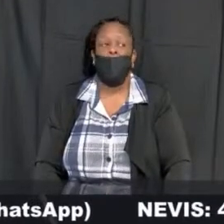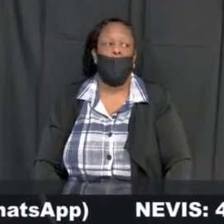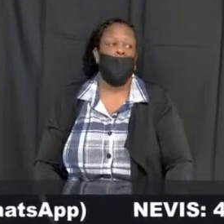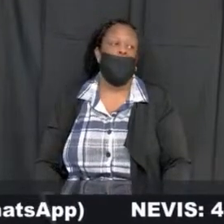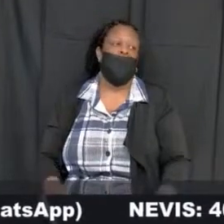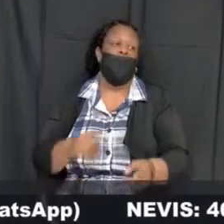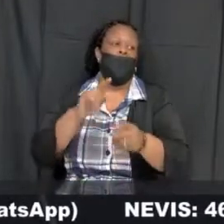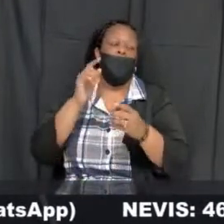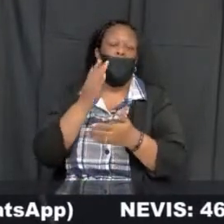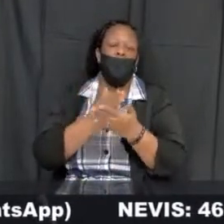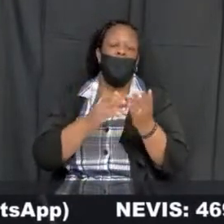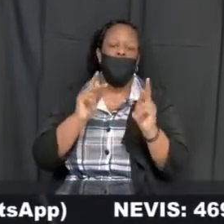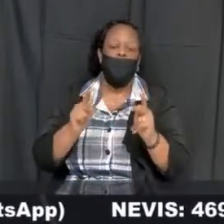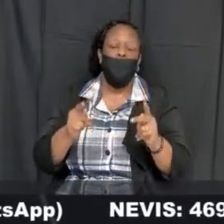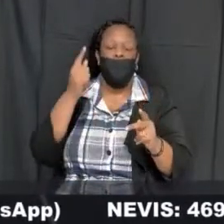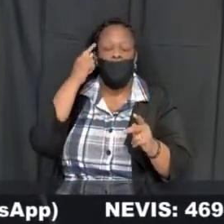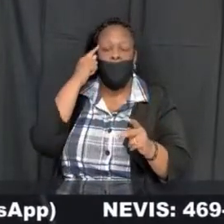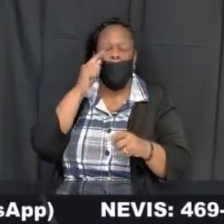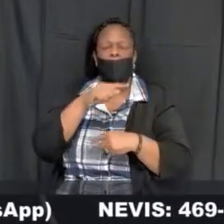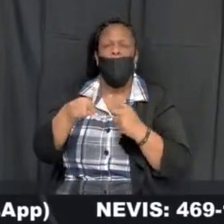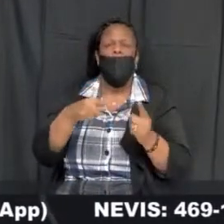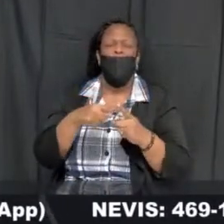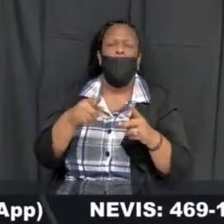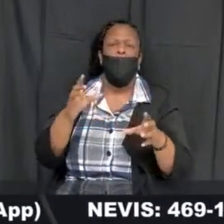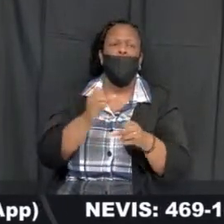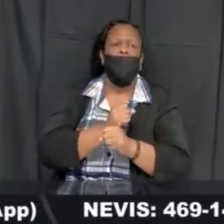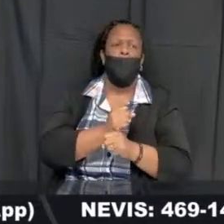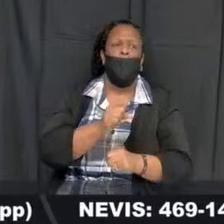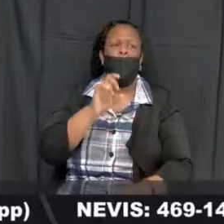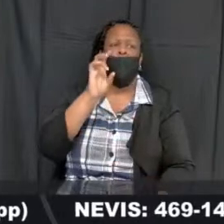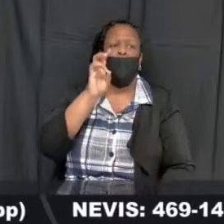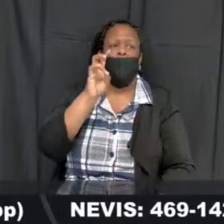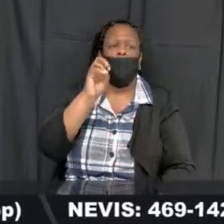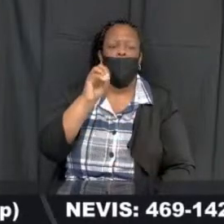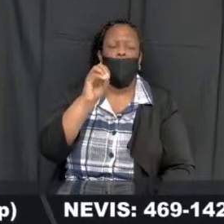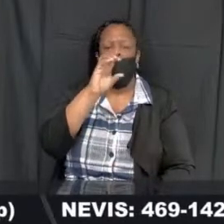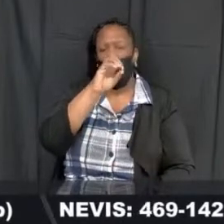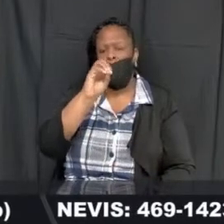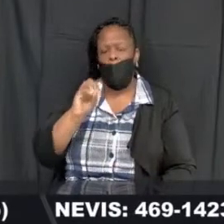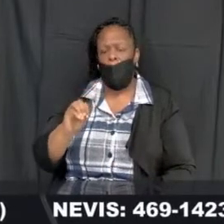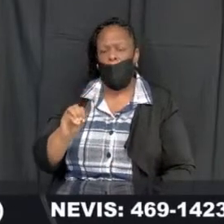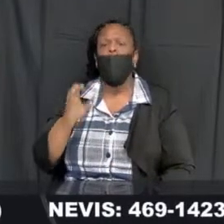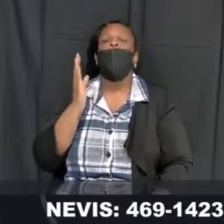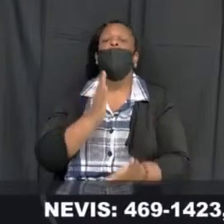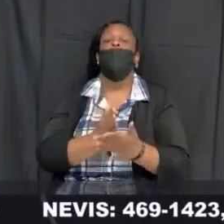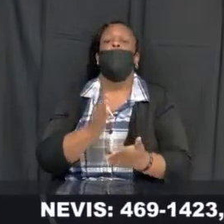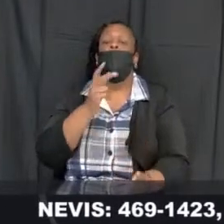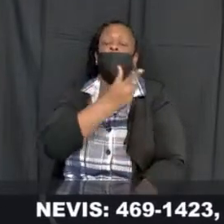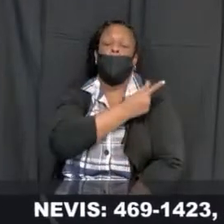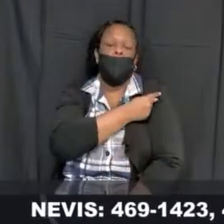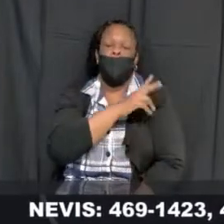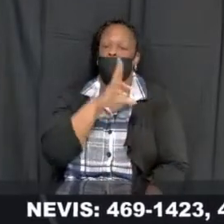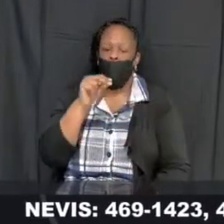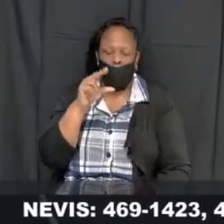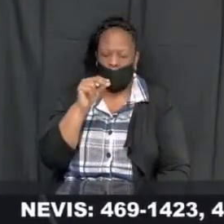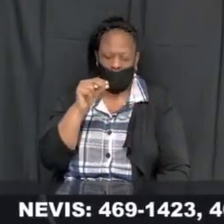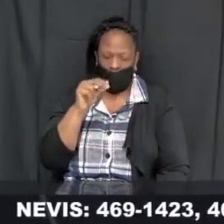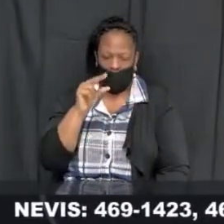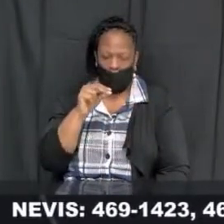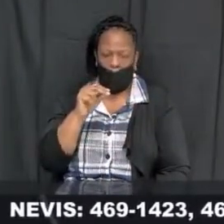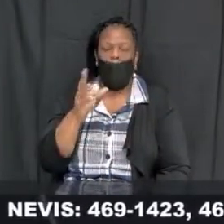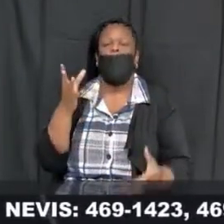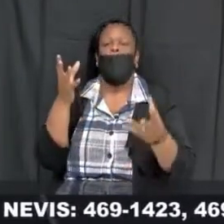that is the case. 70%, I think, is the minimum level. And even if after we reach 70%, you want to move